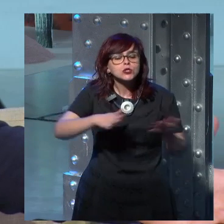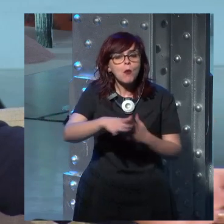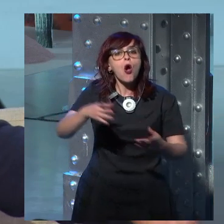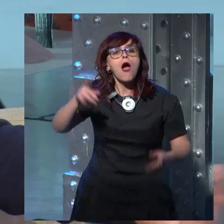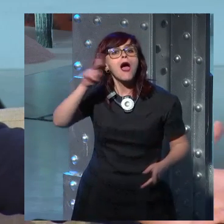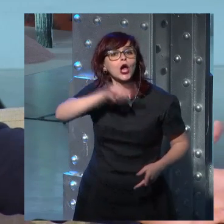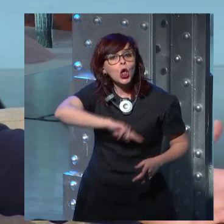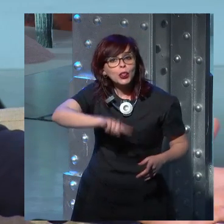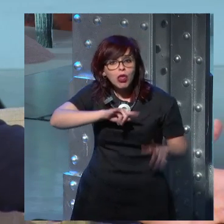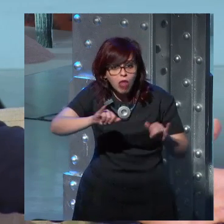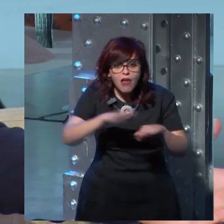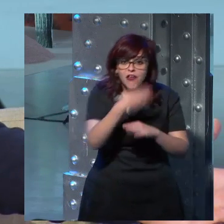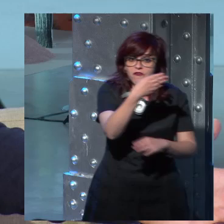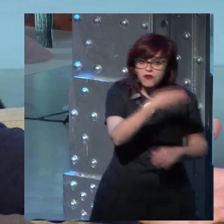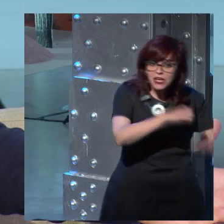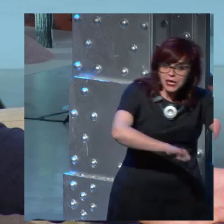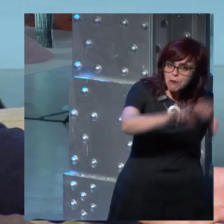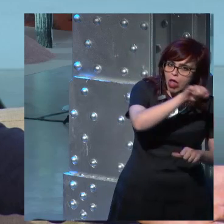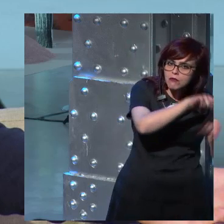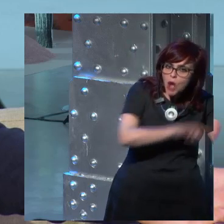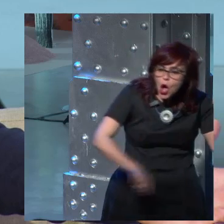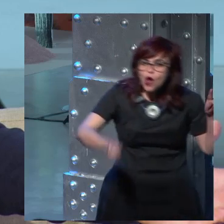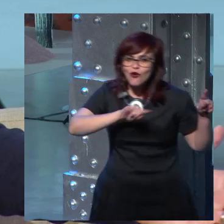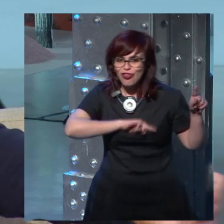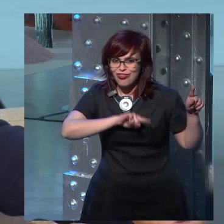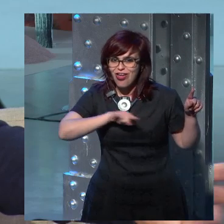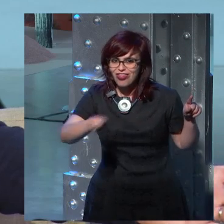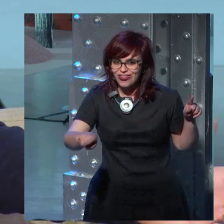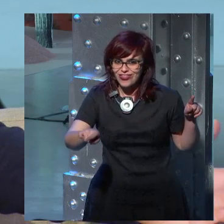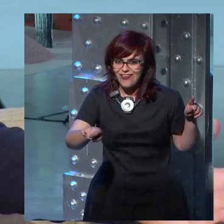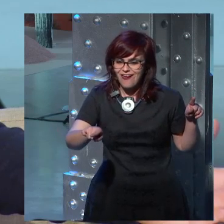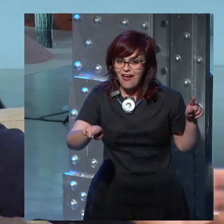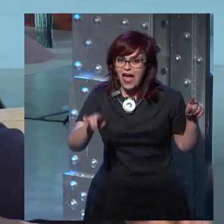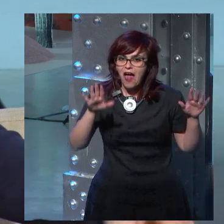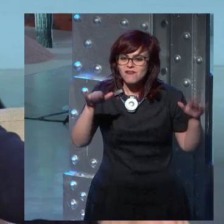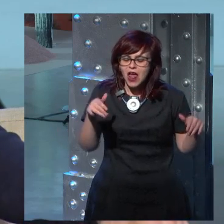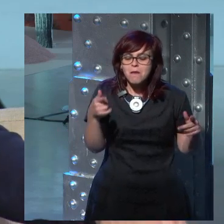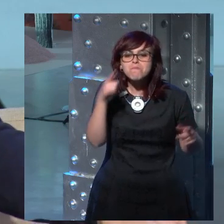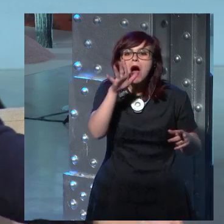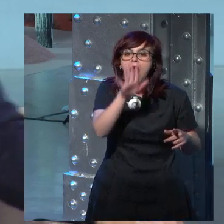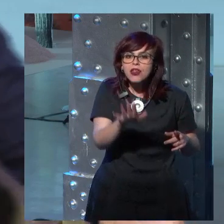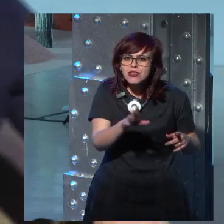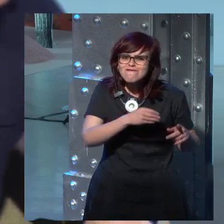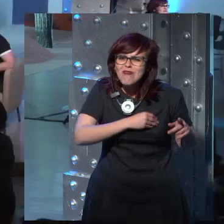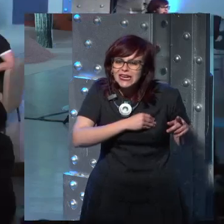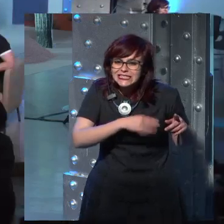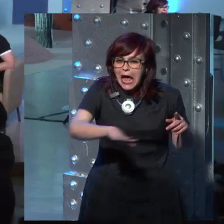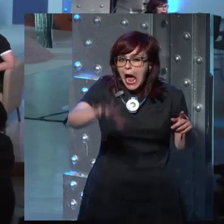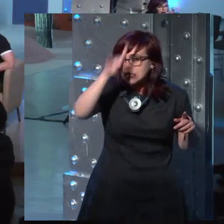with a conscience who we can assume maybe regrets his behavior as Saul Goodman.